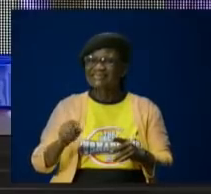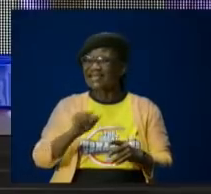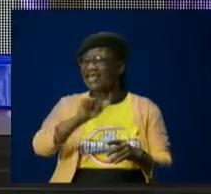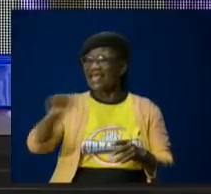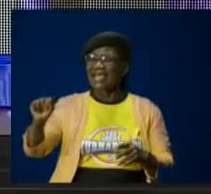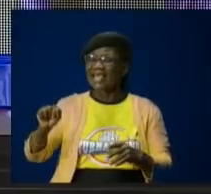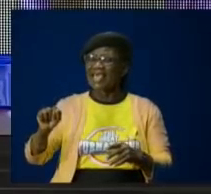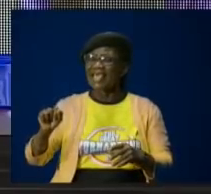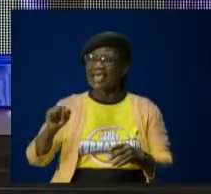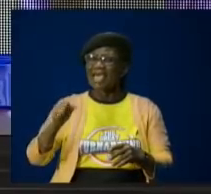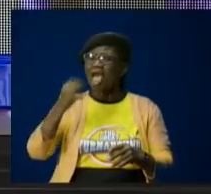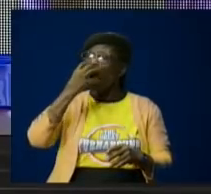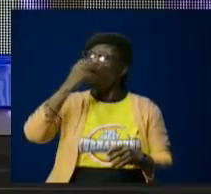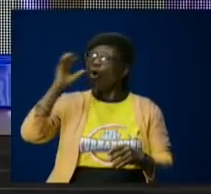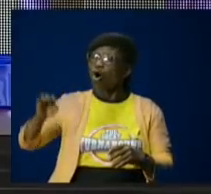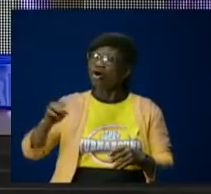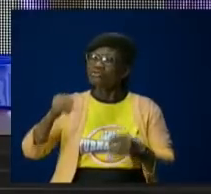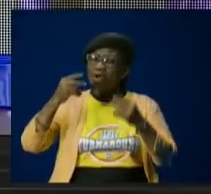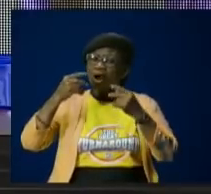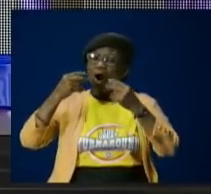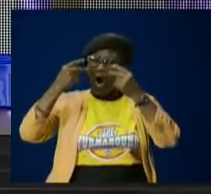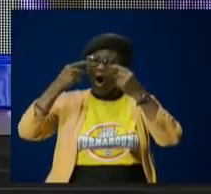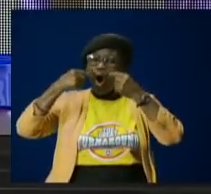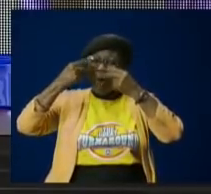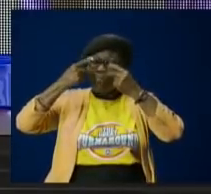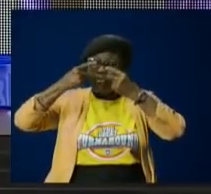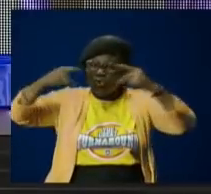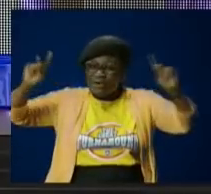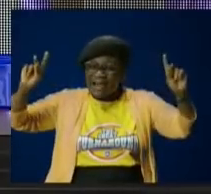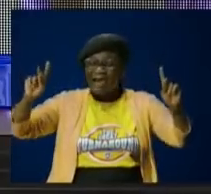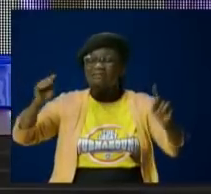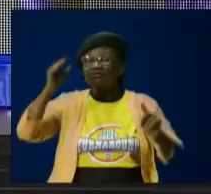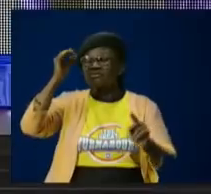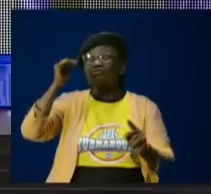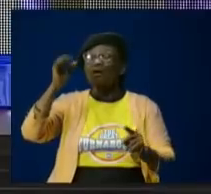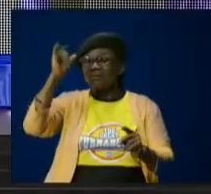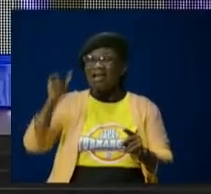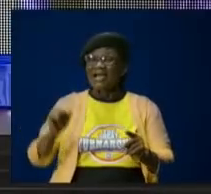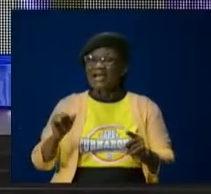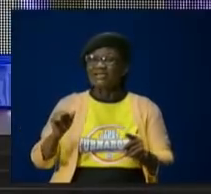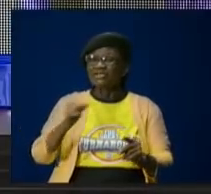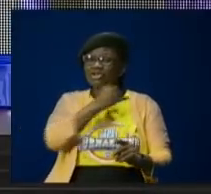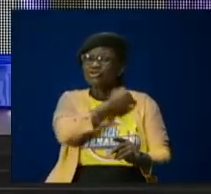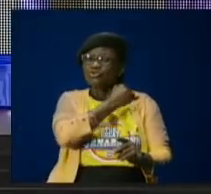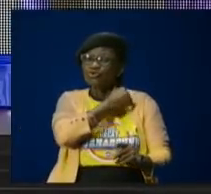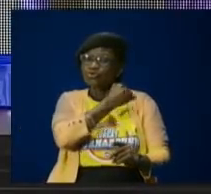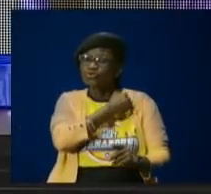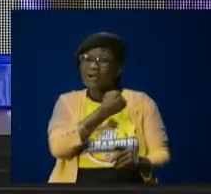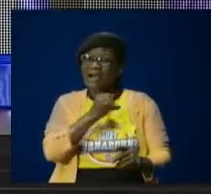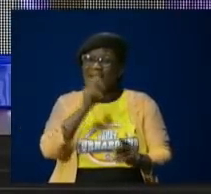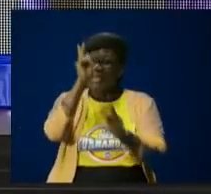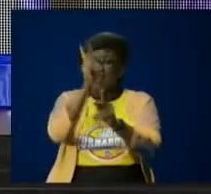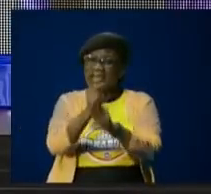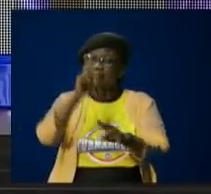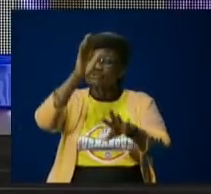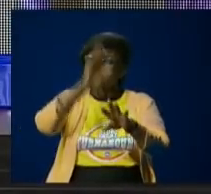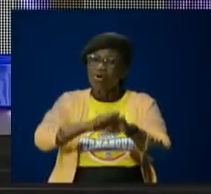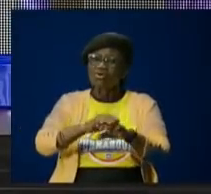been pronounced on the city by Joshua kept on walking.